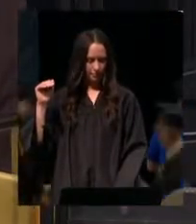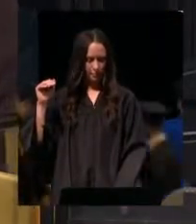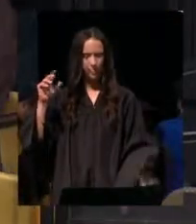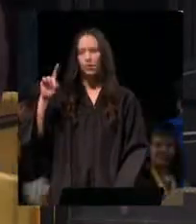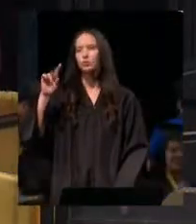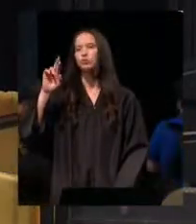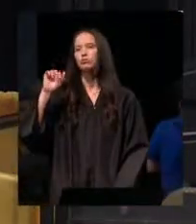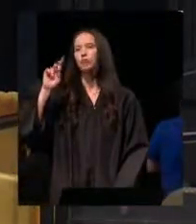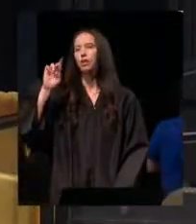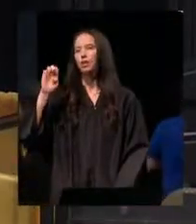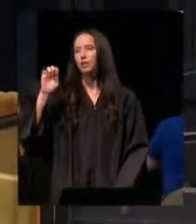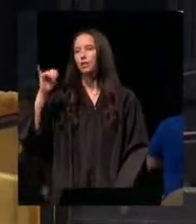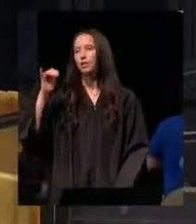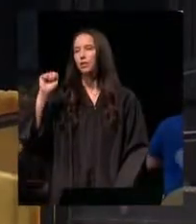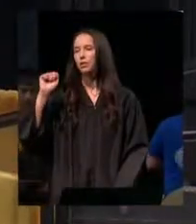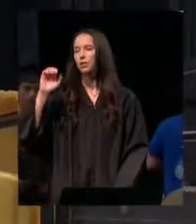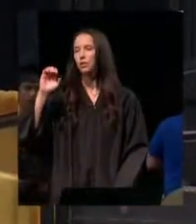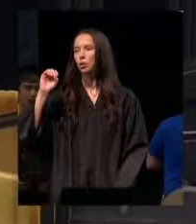Drake Jacobson.